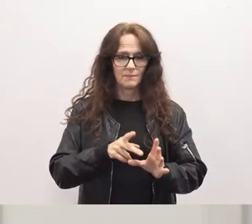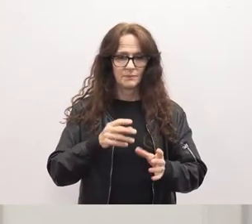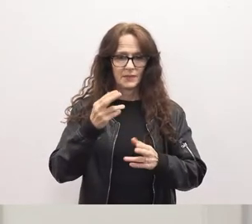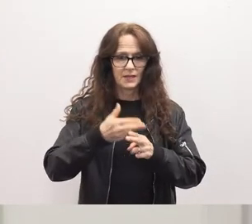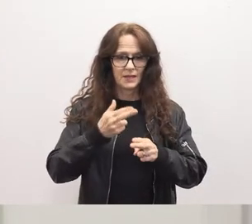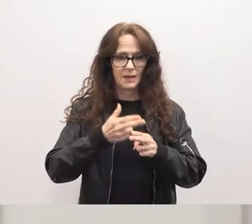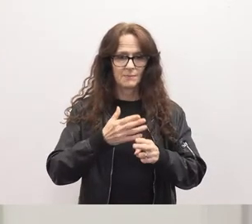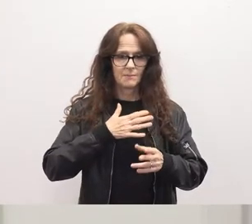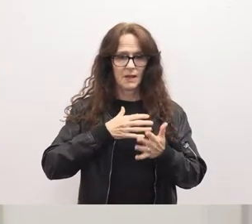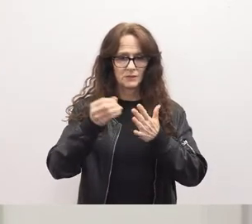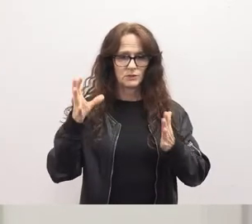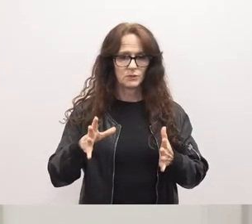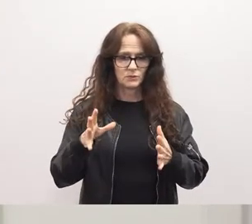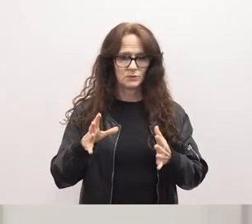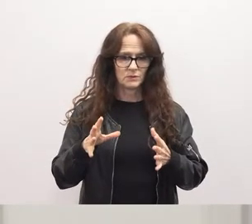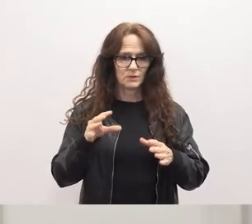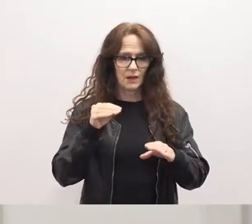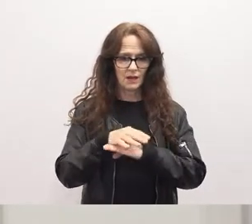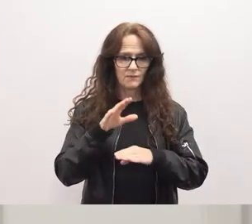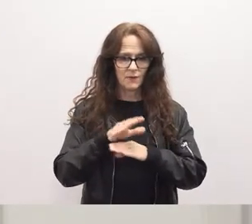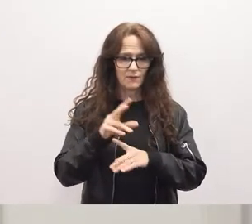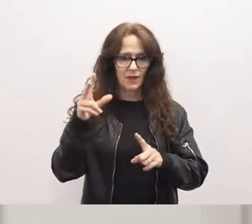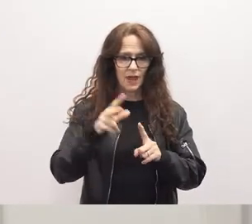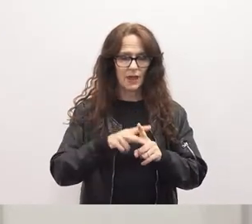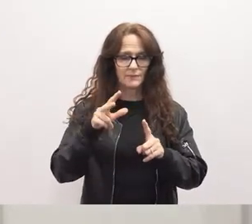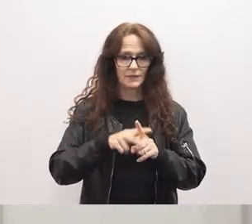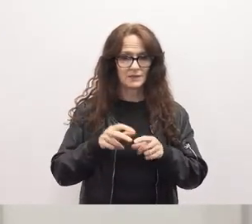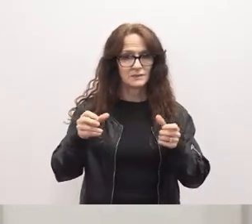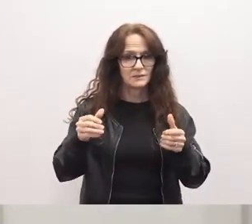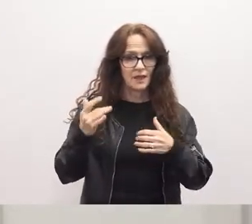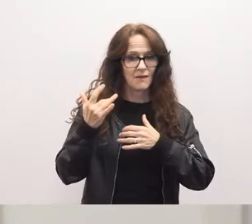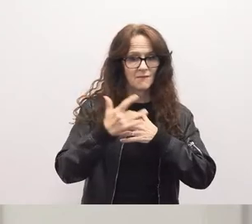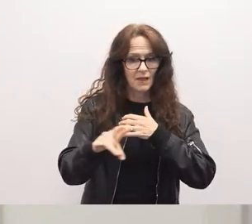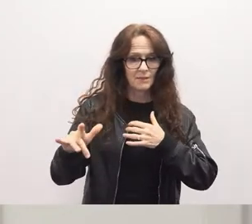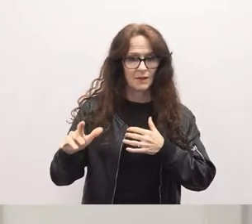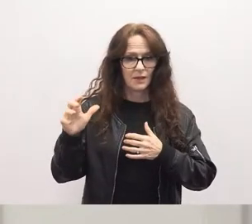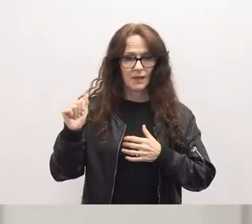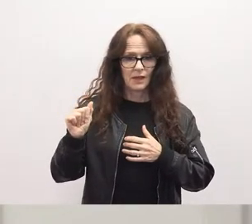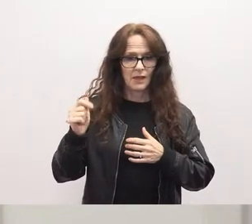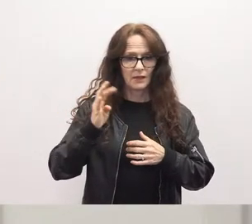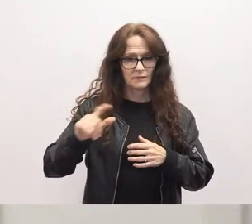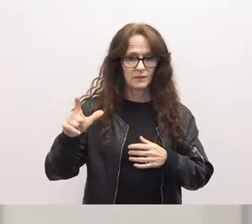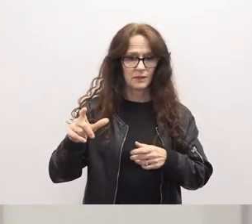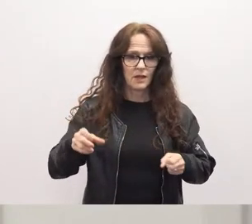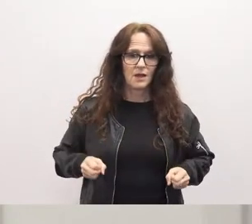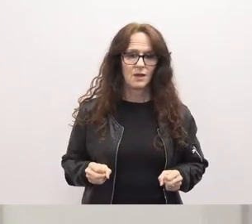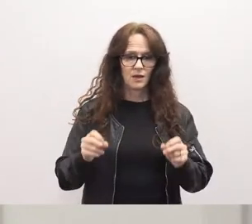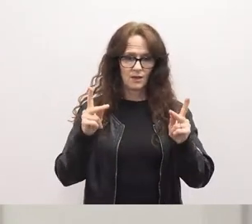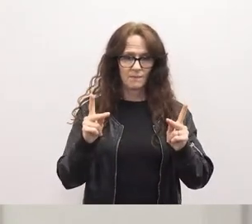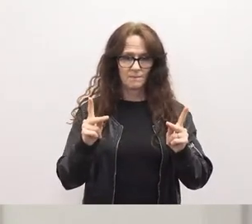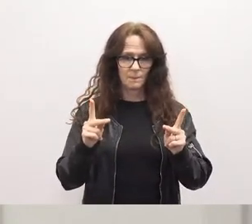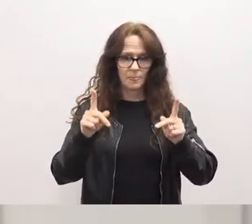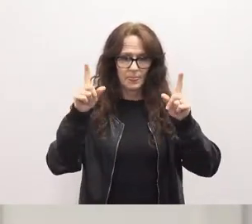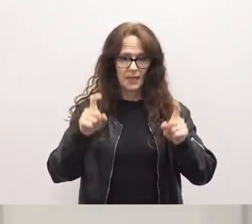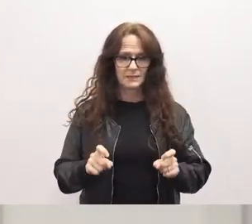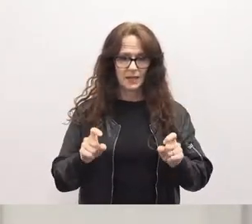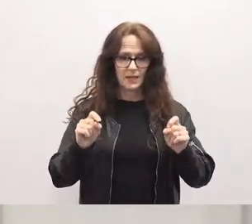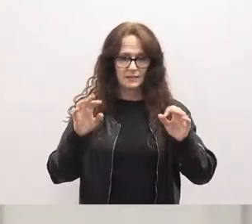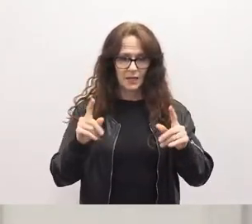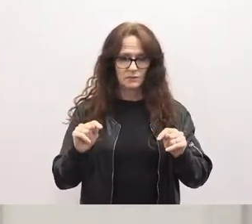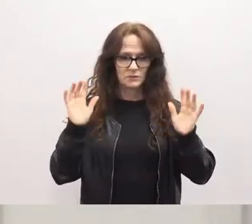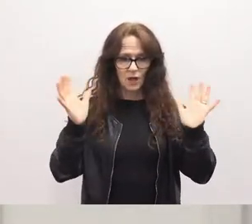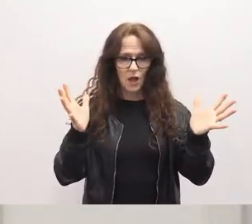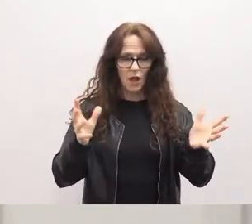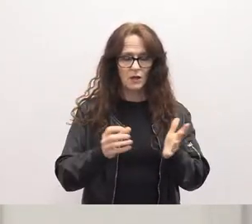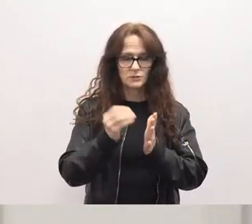student advisory. Applications are out. It will be a way that Axel will have an opportunity to test things out, to talk to